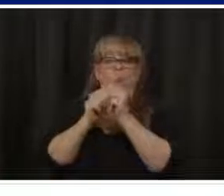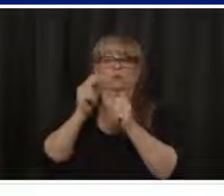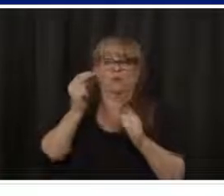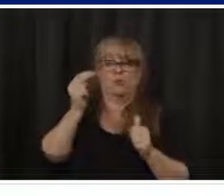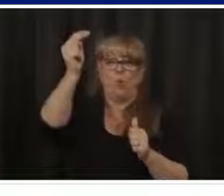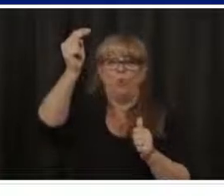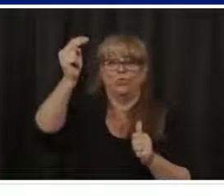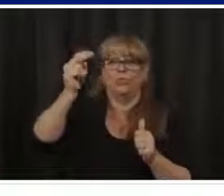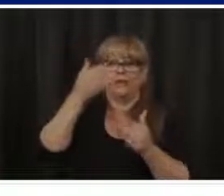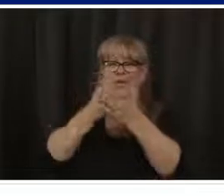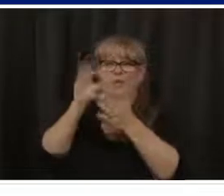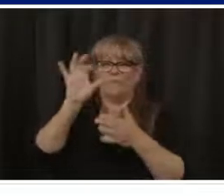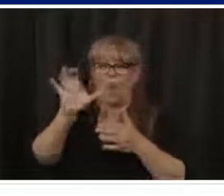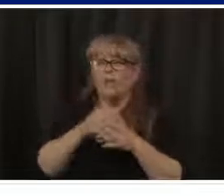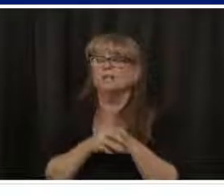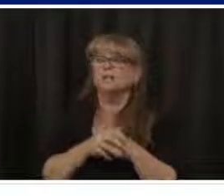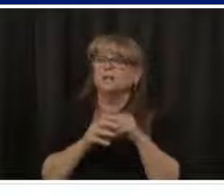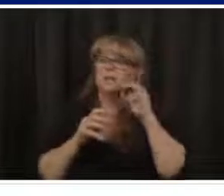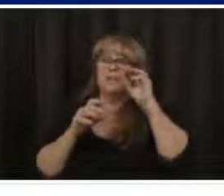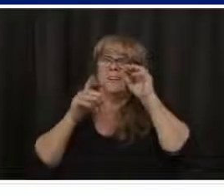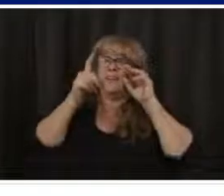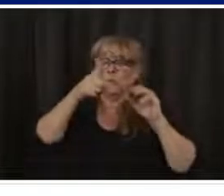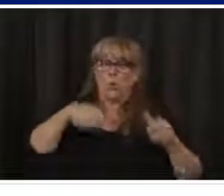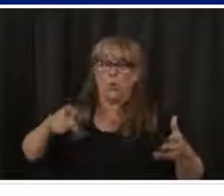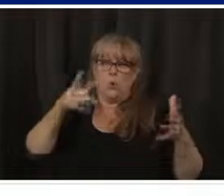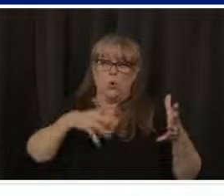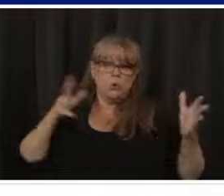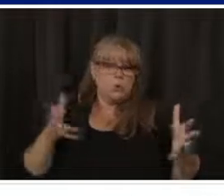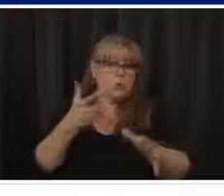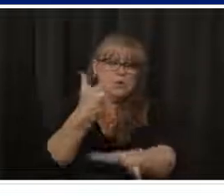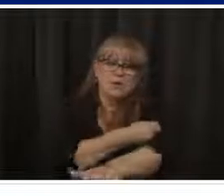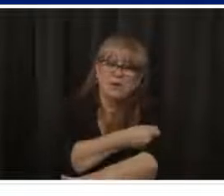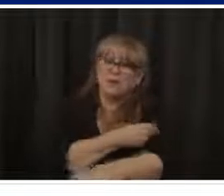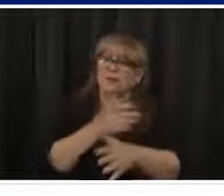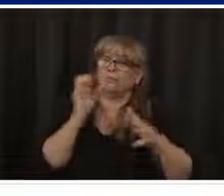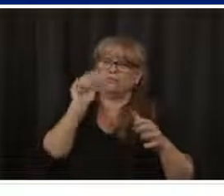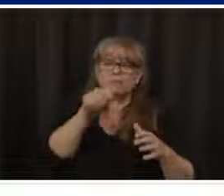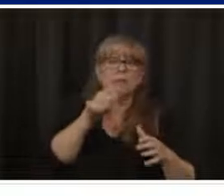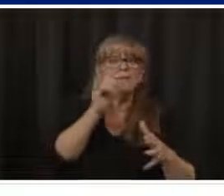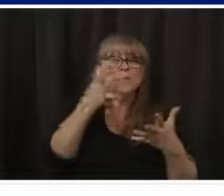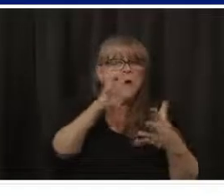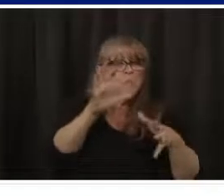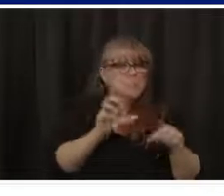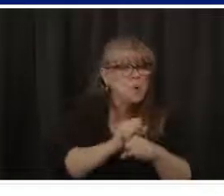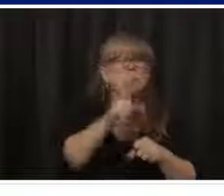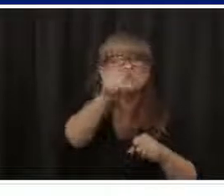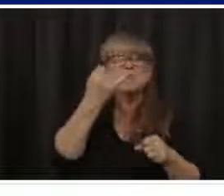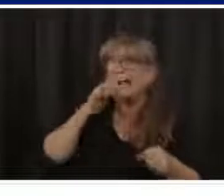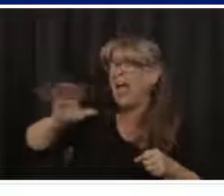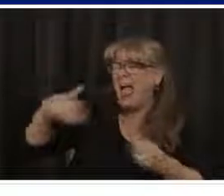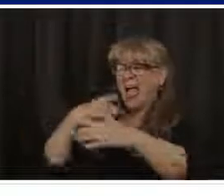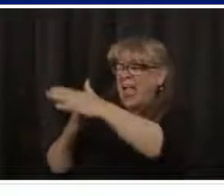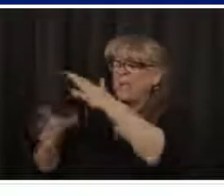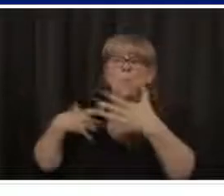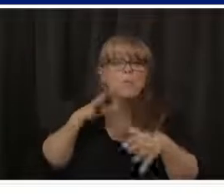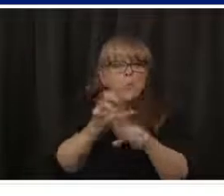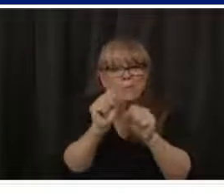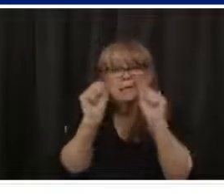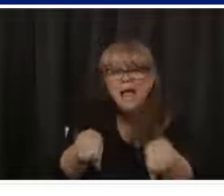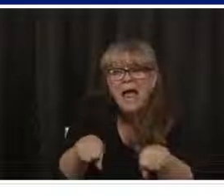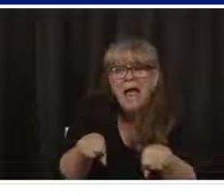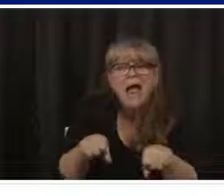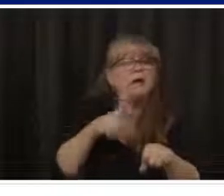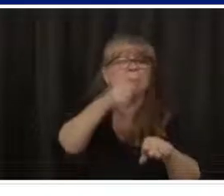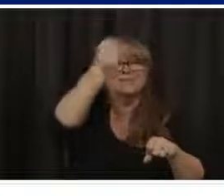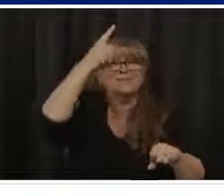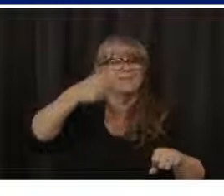Now it's still always better if you're organized. By all means, set up an appointment. You can do that. There's thousands of slots available over the next few days. Go ahead and